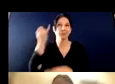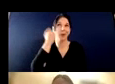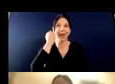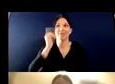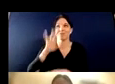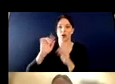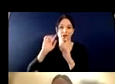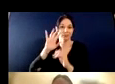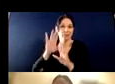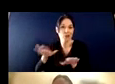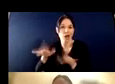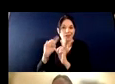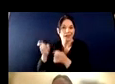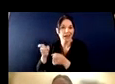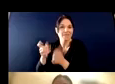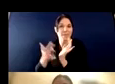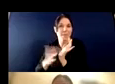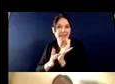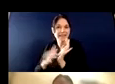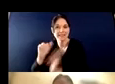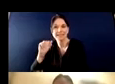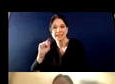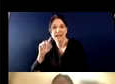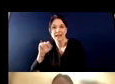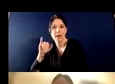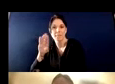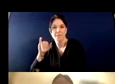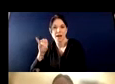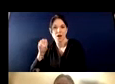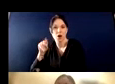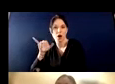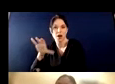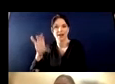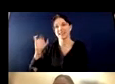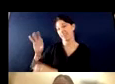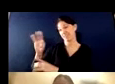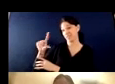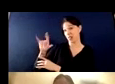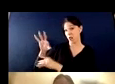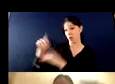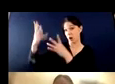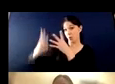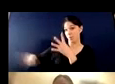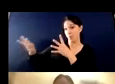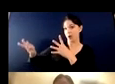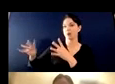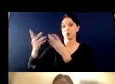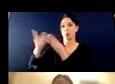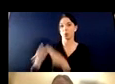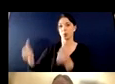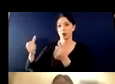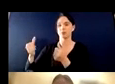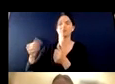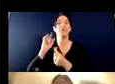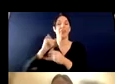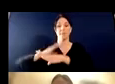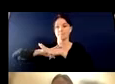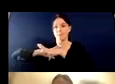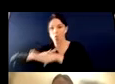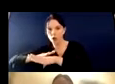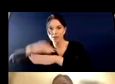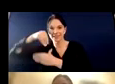or once the middle ear fluid clears, then that conductive component, that blockage, will go